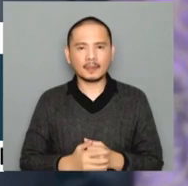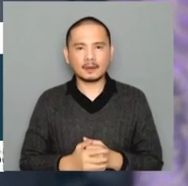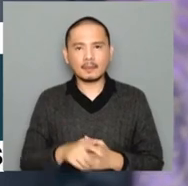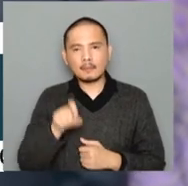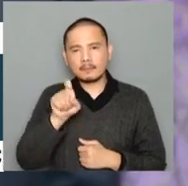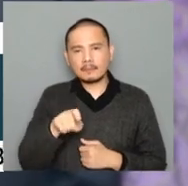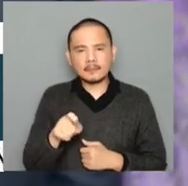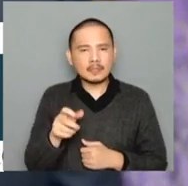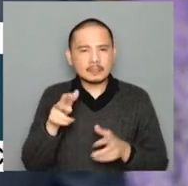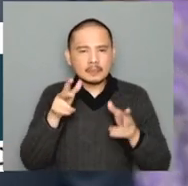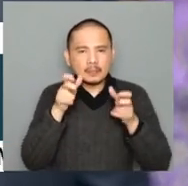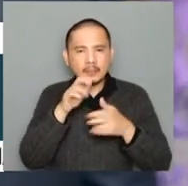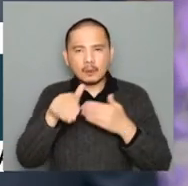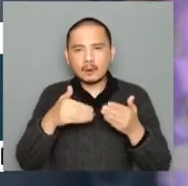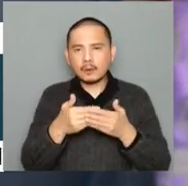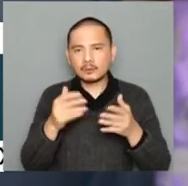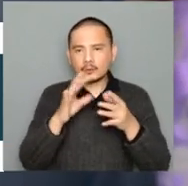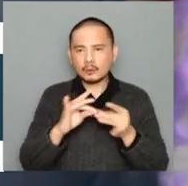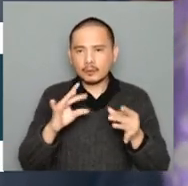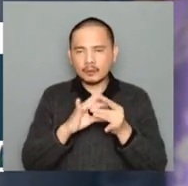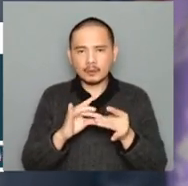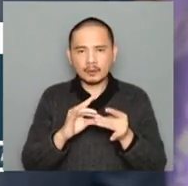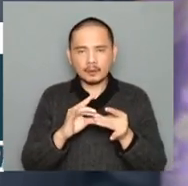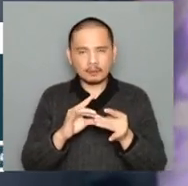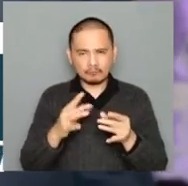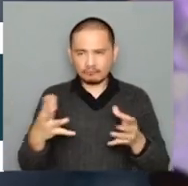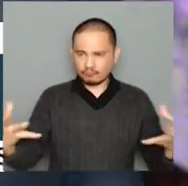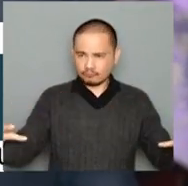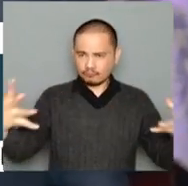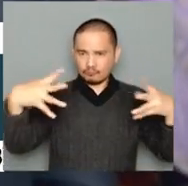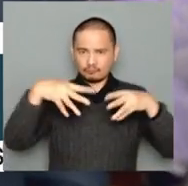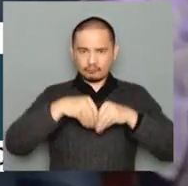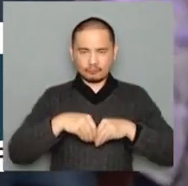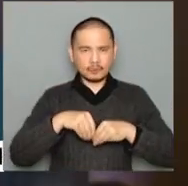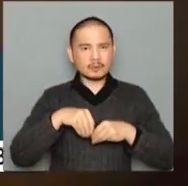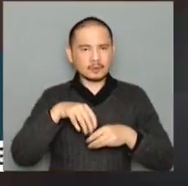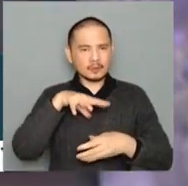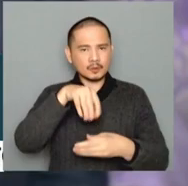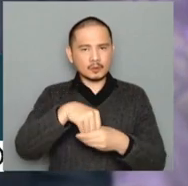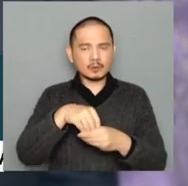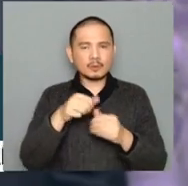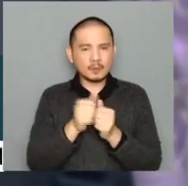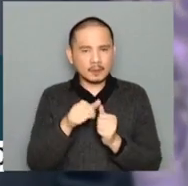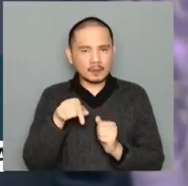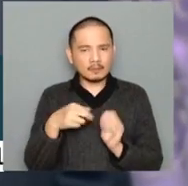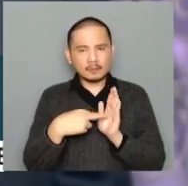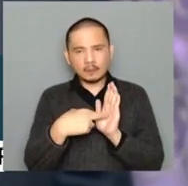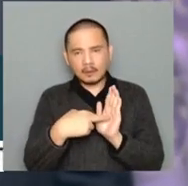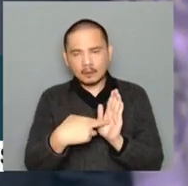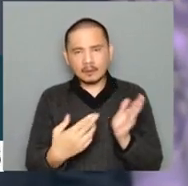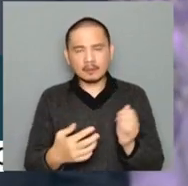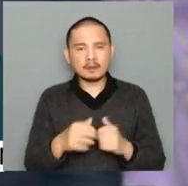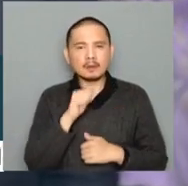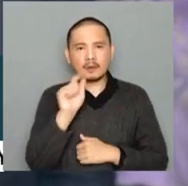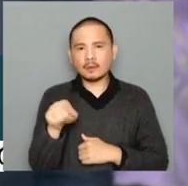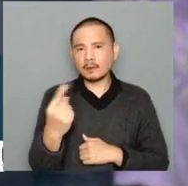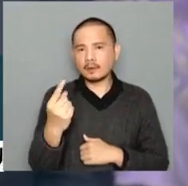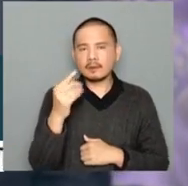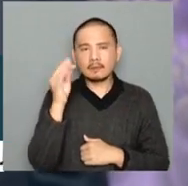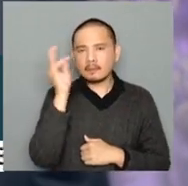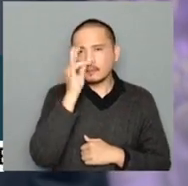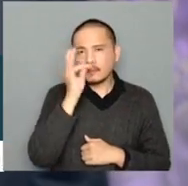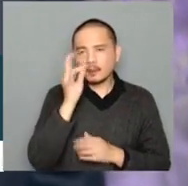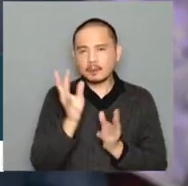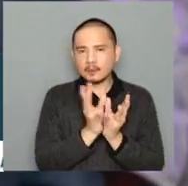see everyone represented. And not just in the Filipino community, you know, everyone. Everyone's voice